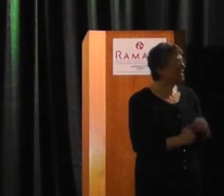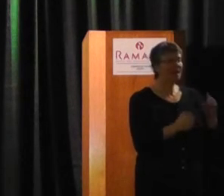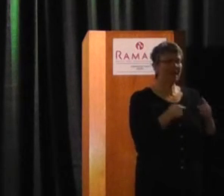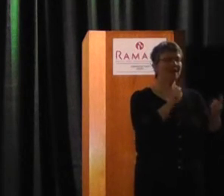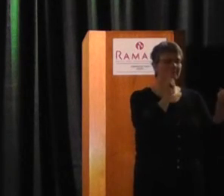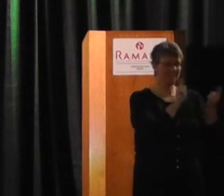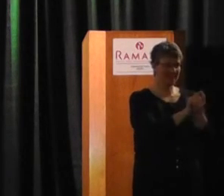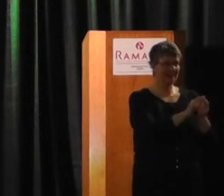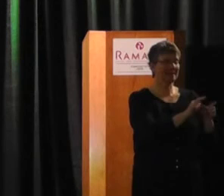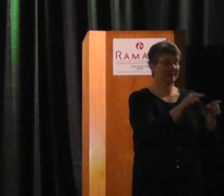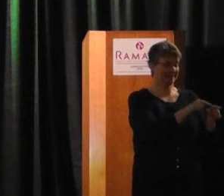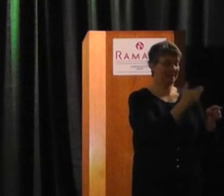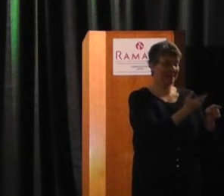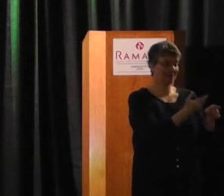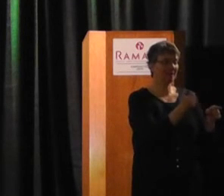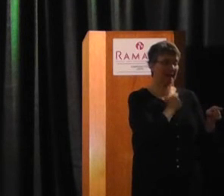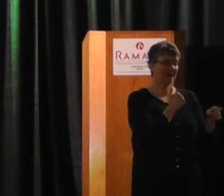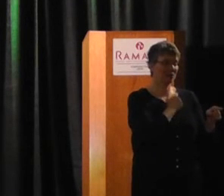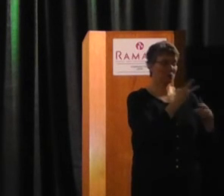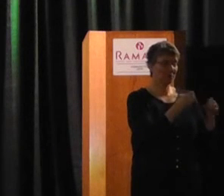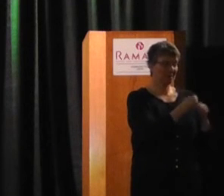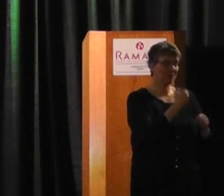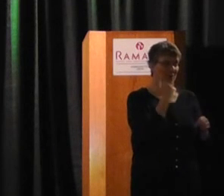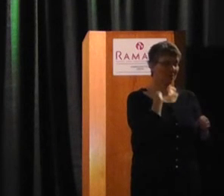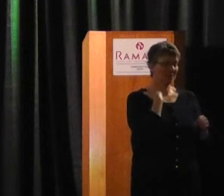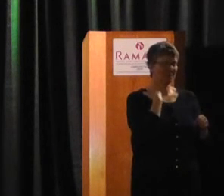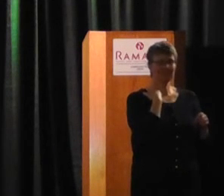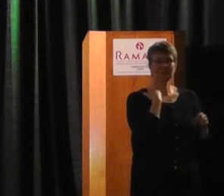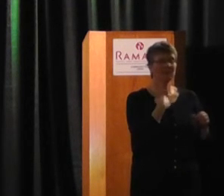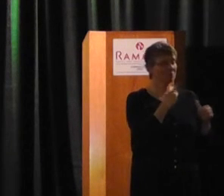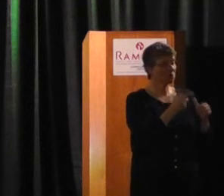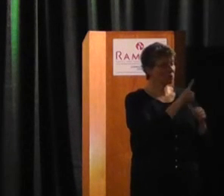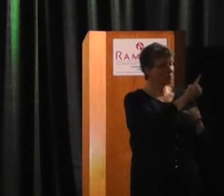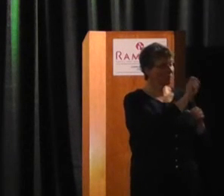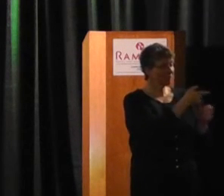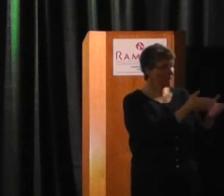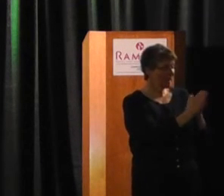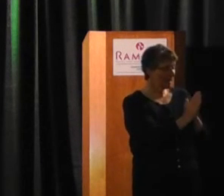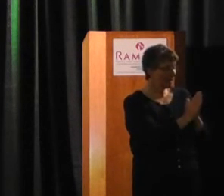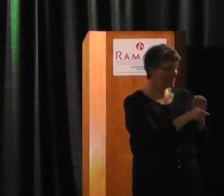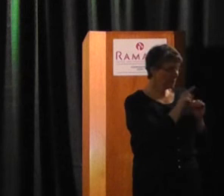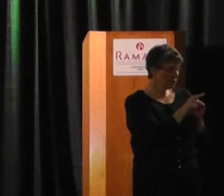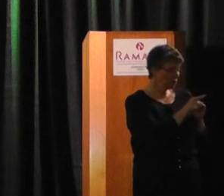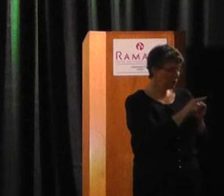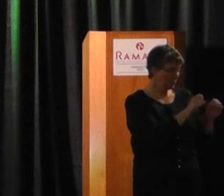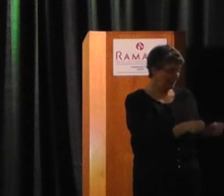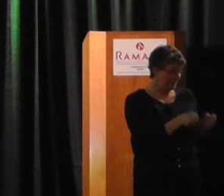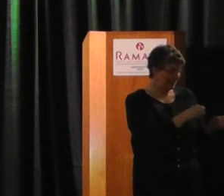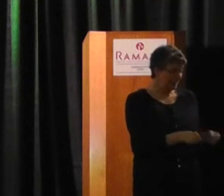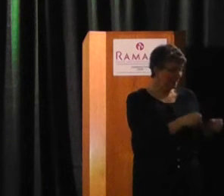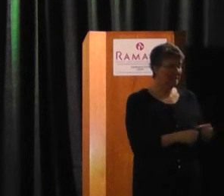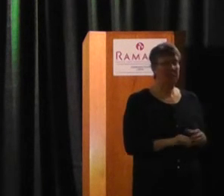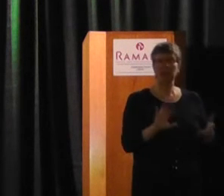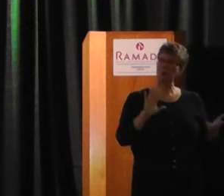him here in Canada 2 years ago, and the first question I asked him was, so, do you practice cross-country ski? And he said,